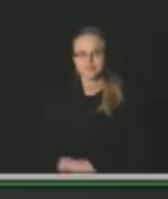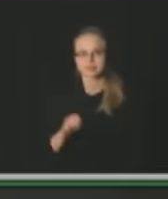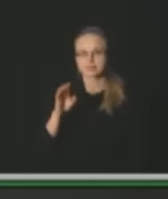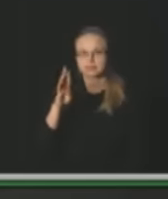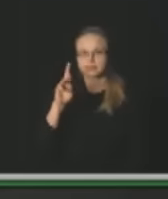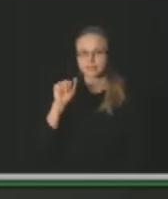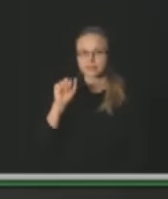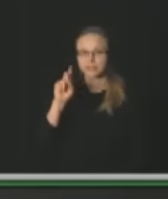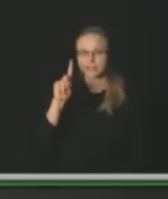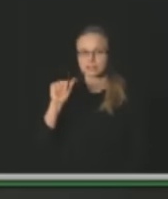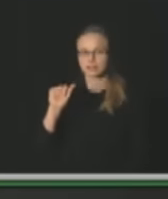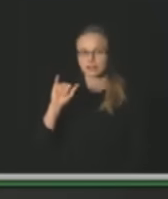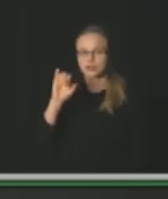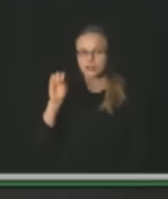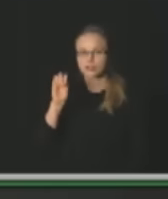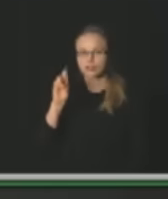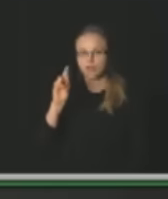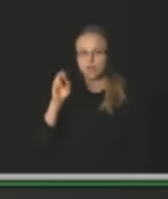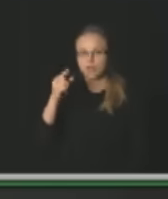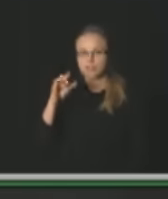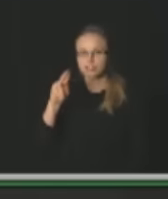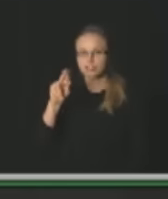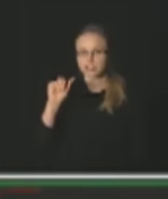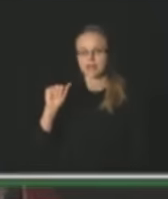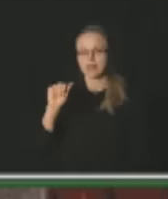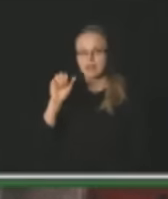Brenda Georgina Anguiano.